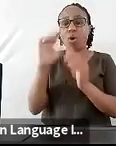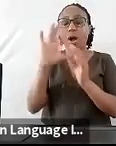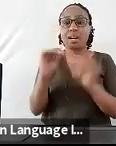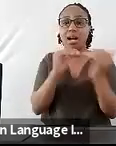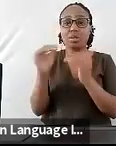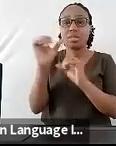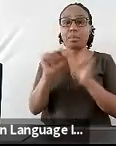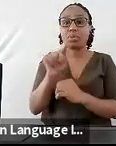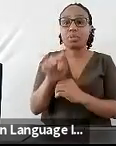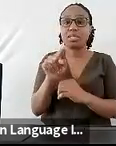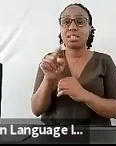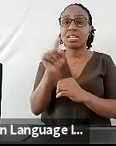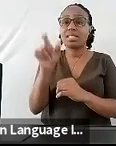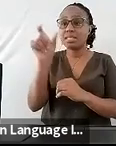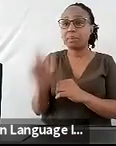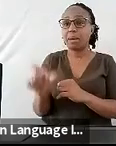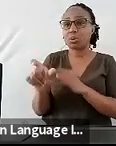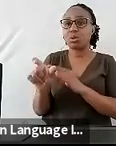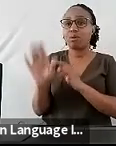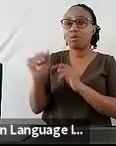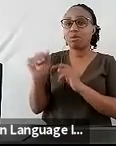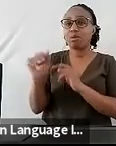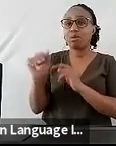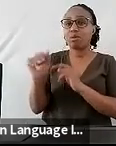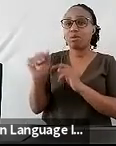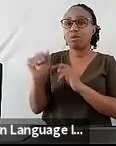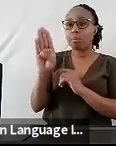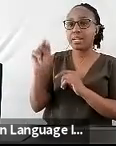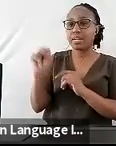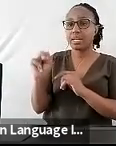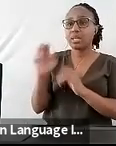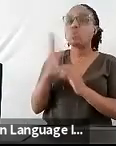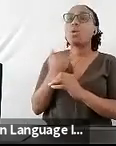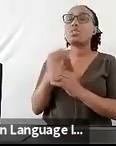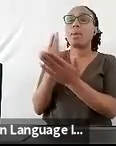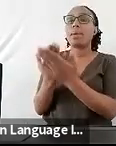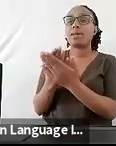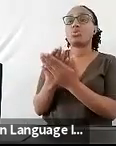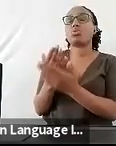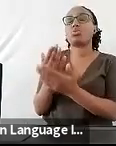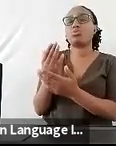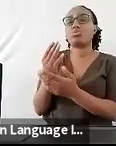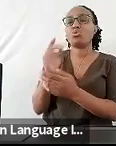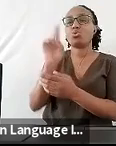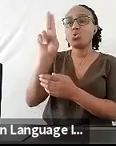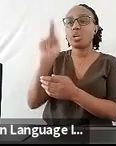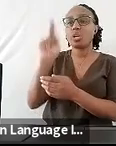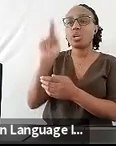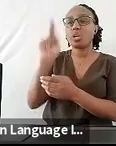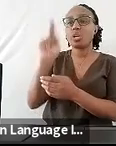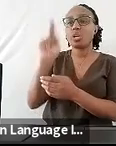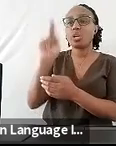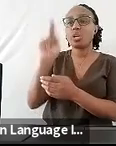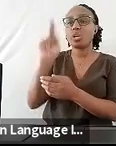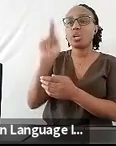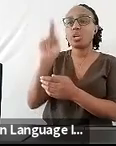from Benin, if you wanted to apply for a UK visa, you had to go to Nigeria, spend the night in Nigeria, did all of that stuff and still had his visa